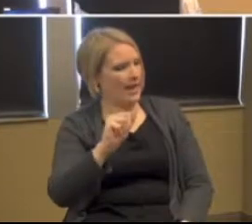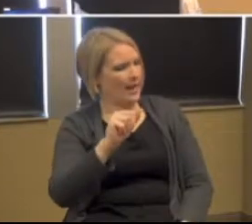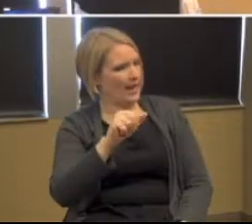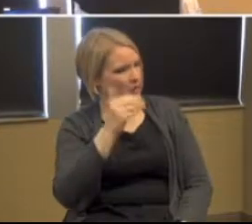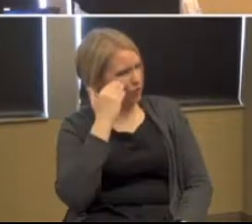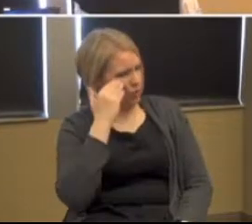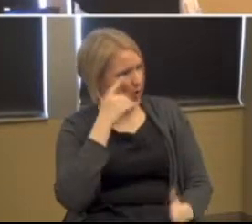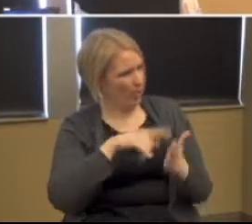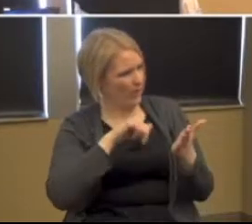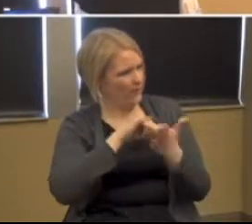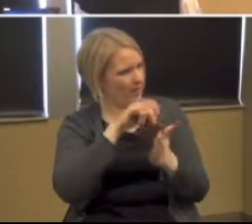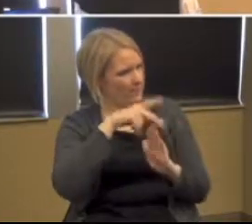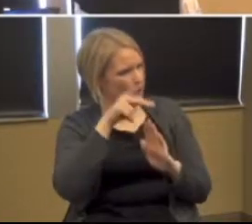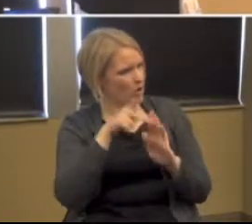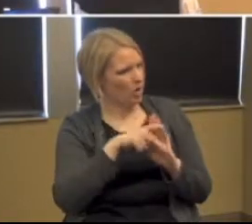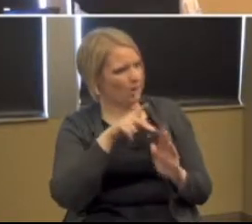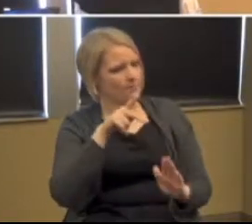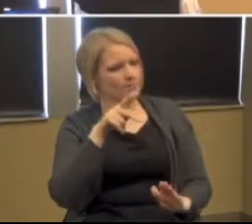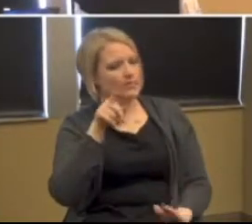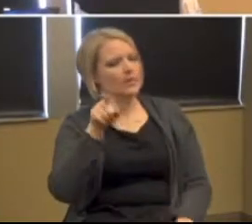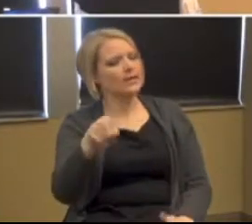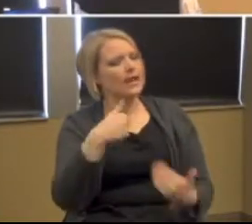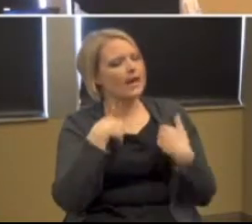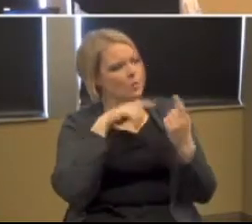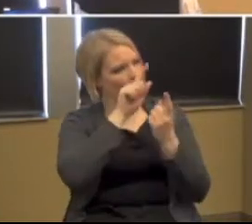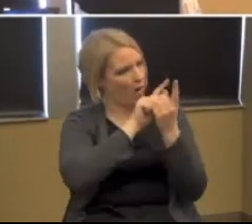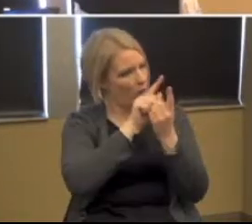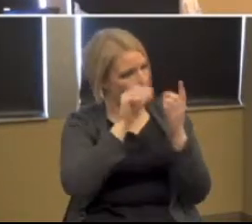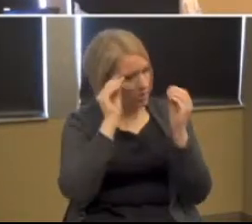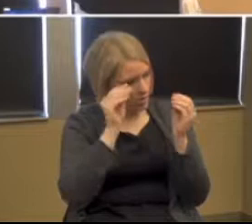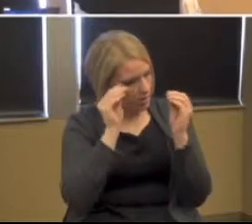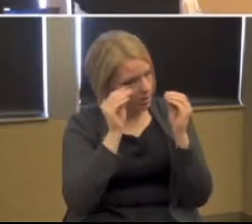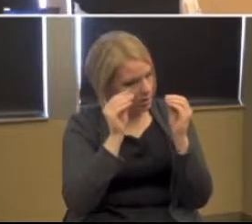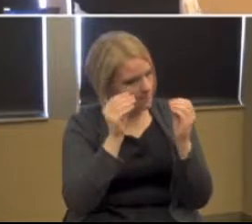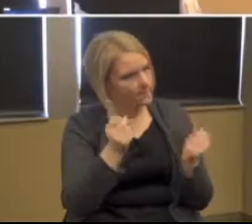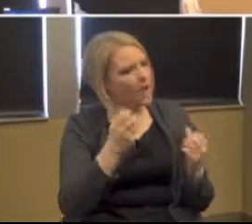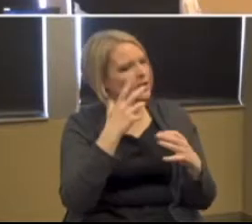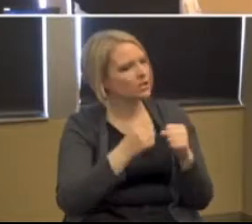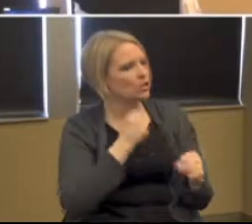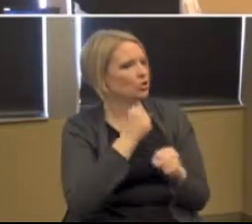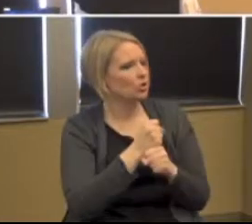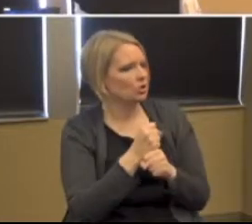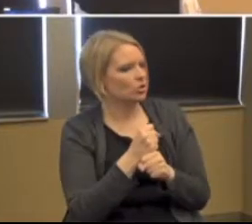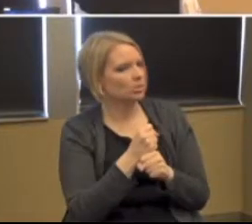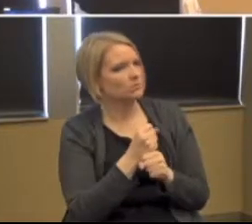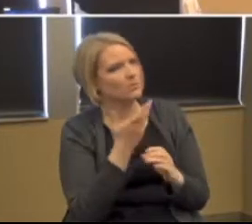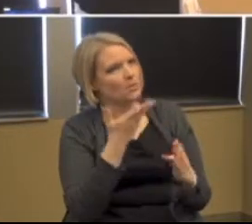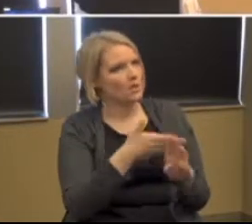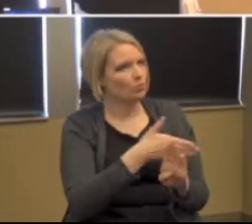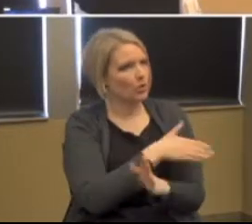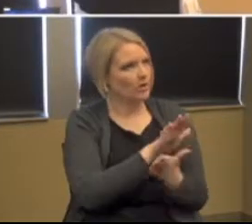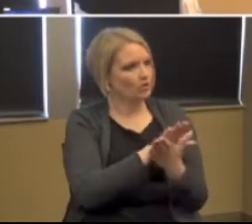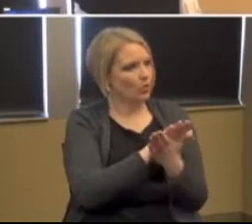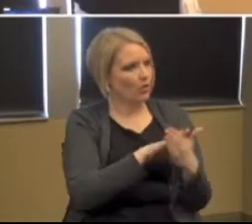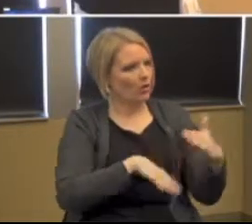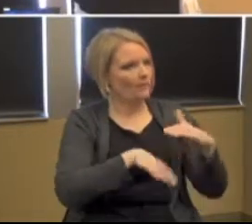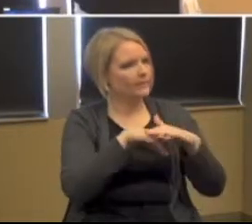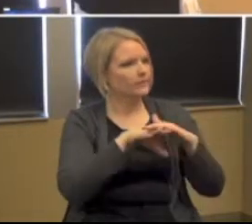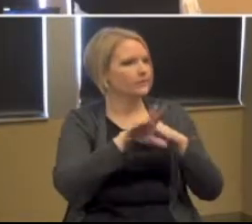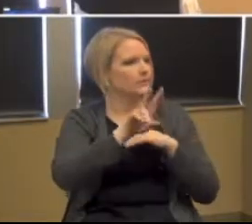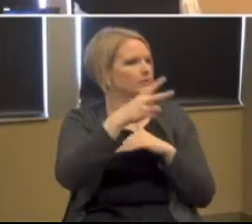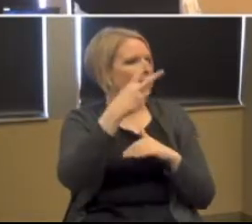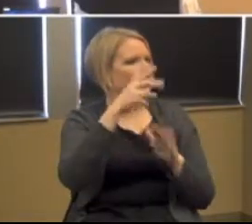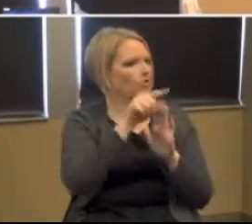familiar with what that is? He had one-on-one instruction for lots and lots of years, probably from preschool up until I think